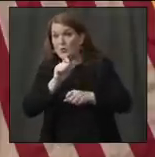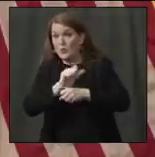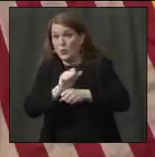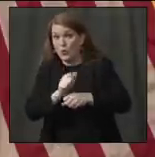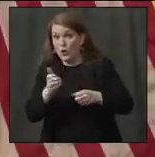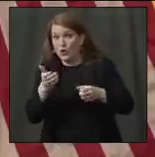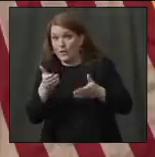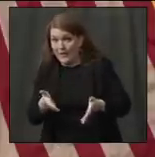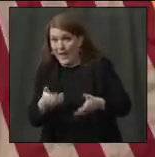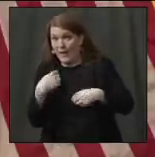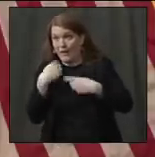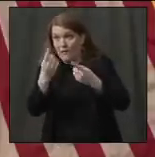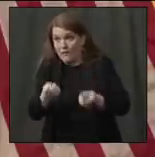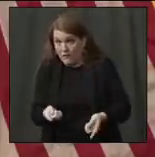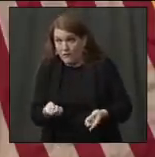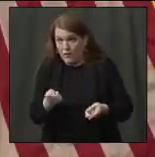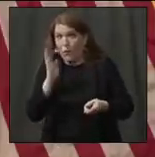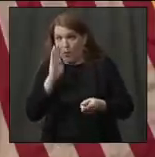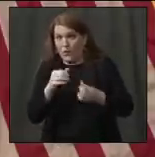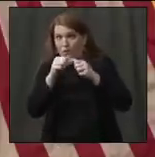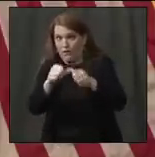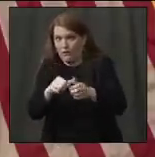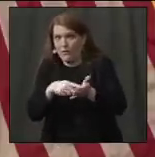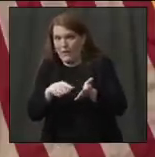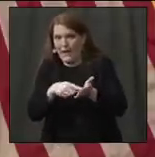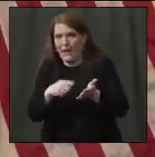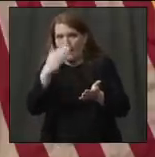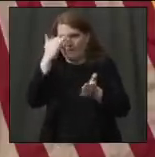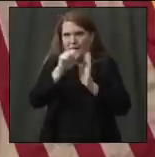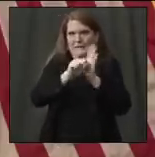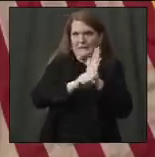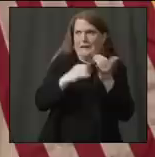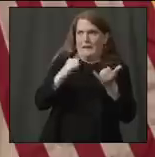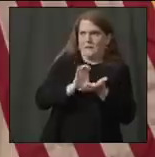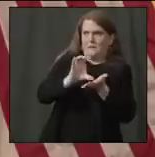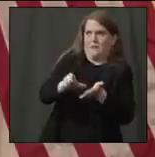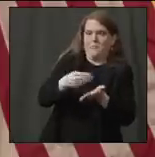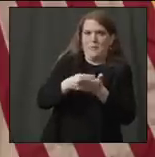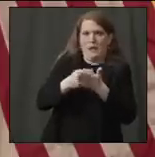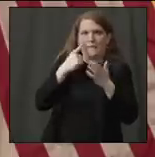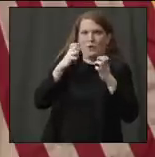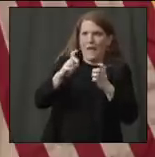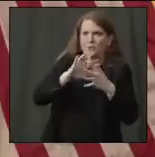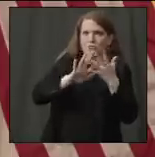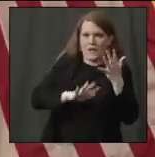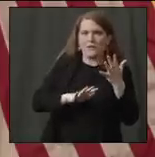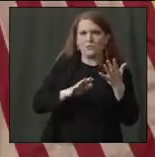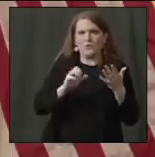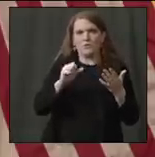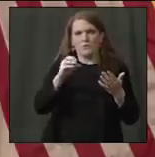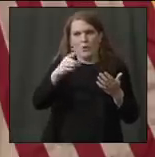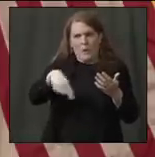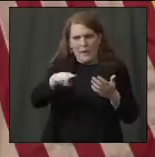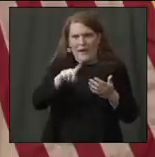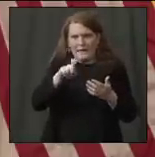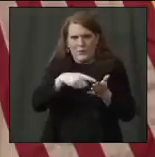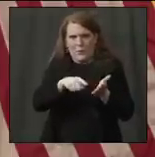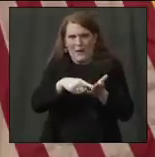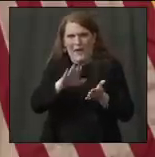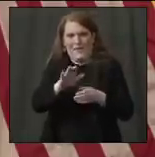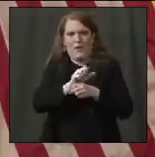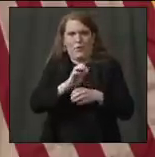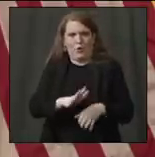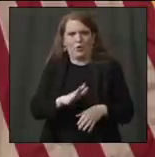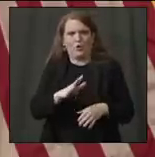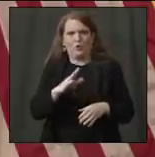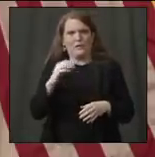provided and made sure that educational funding has been provided to those municipalities. We'll be happy to follow up directly to ensure that those individuals are